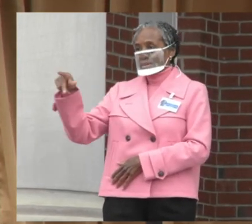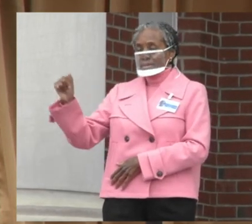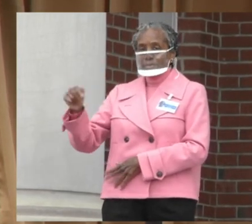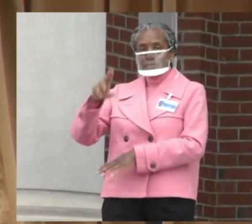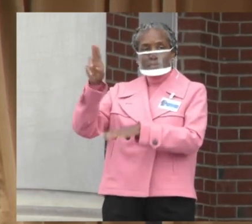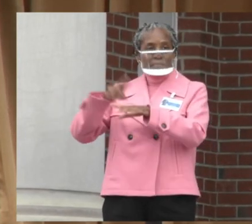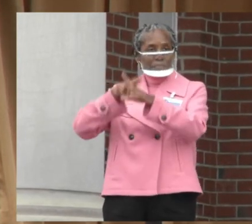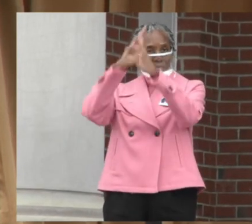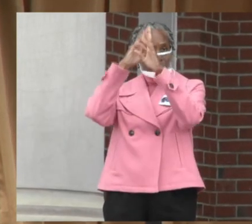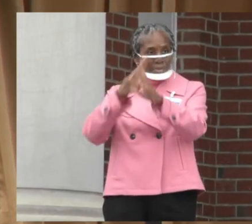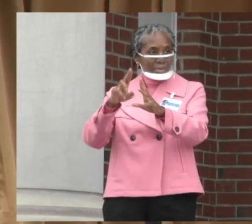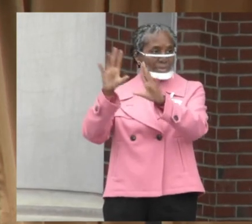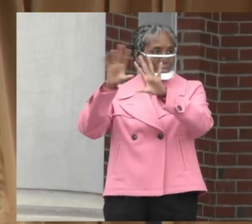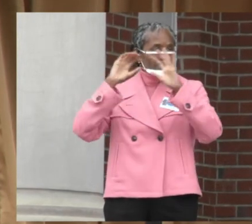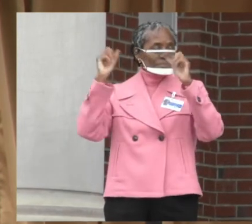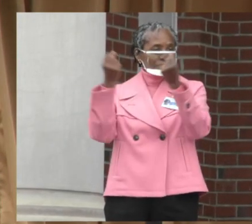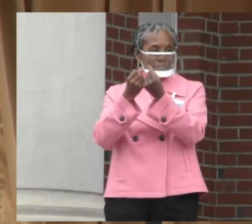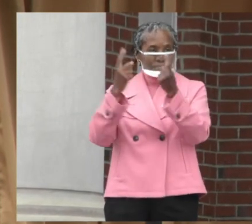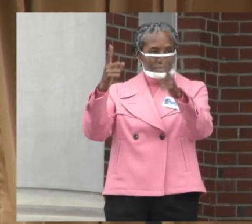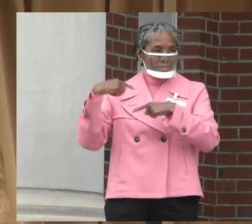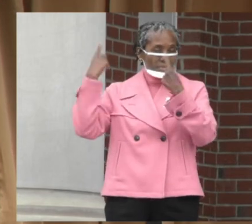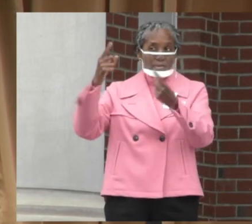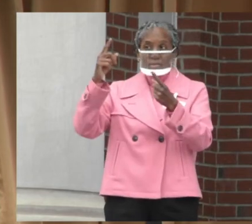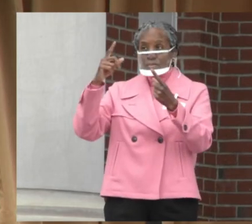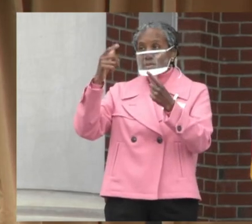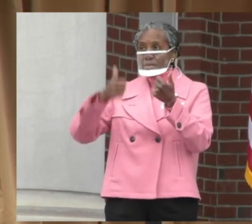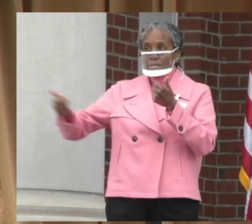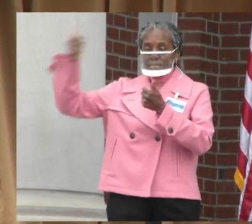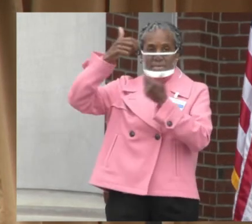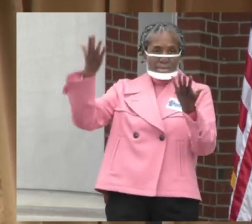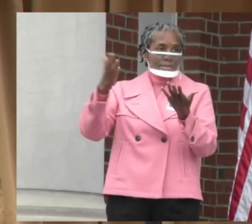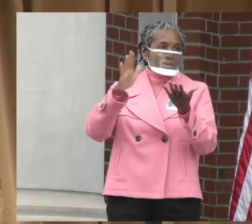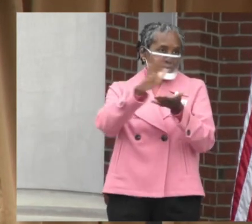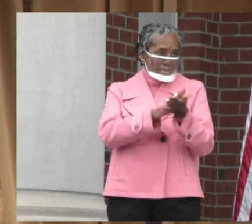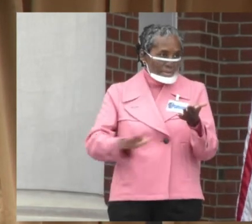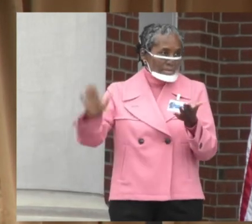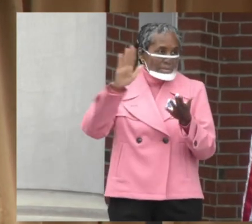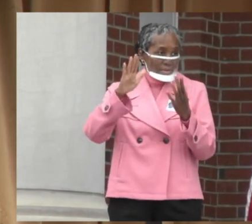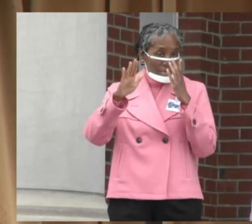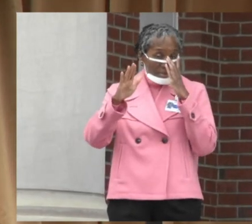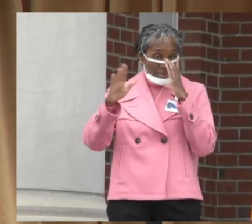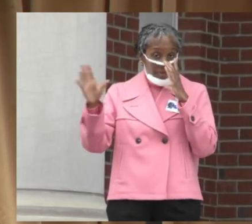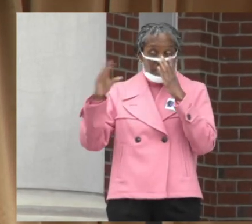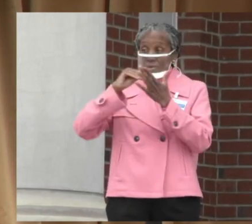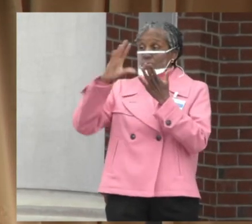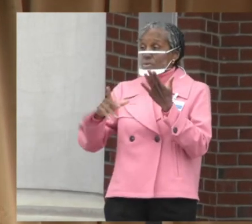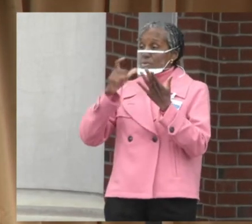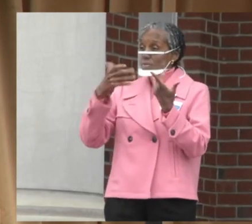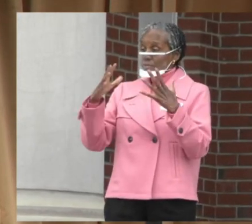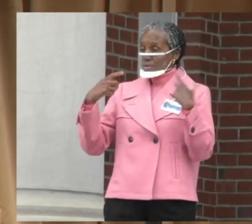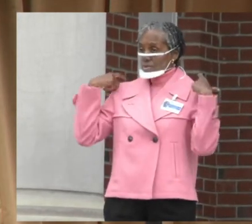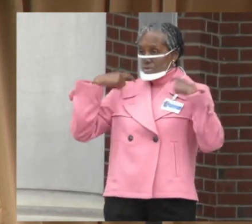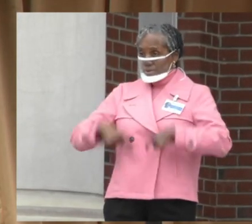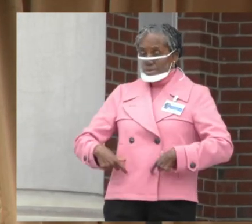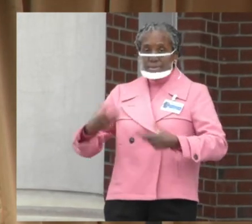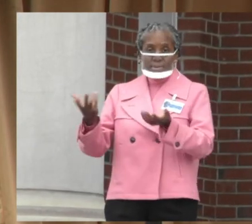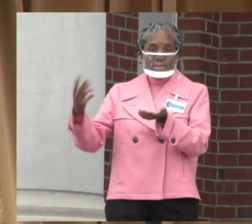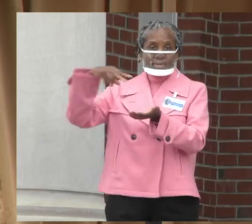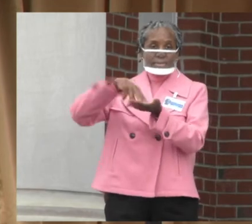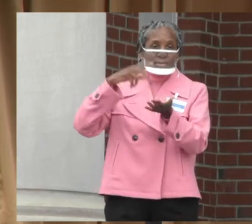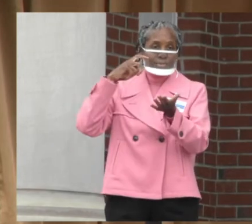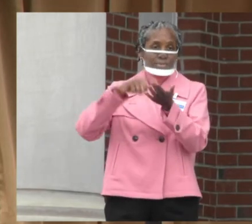the overarching honor society for all others here at the college. Will those students please stand to